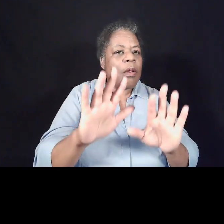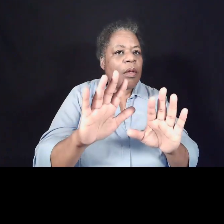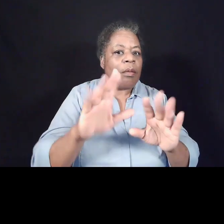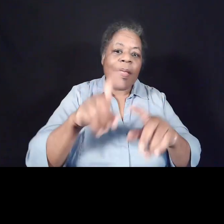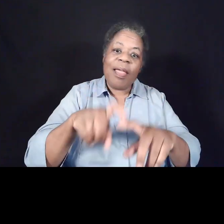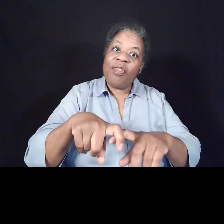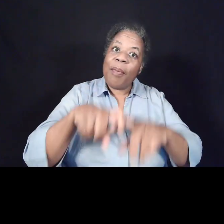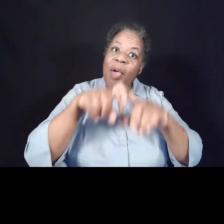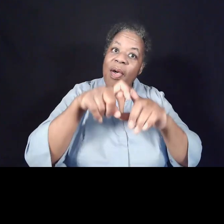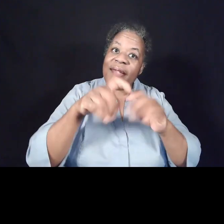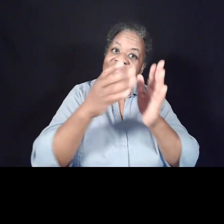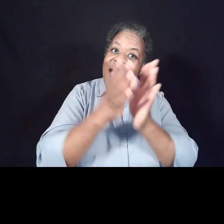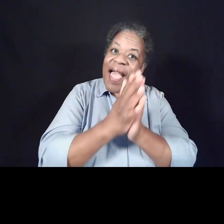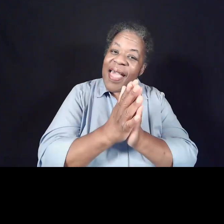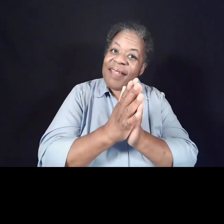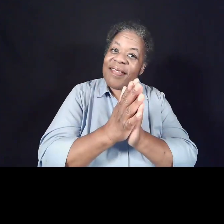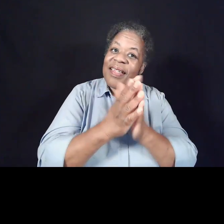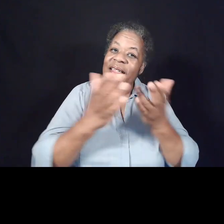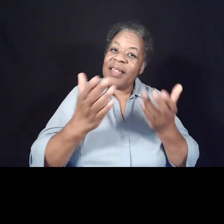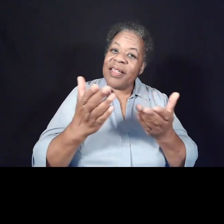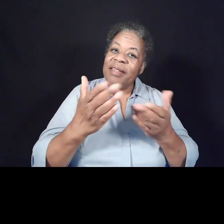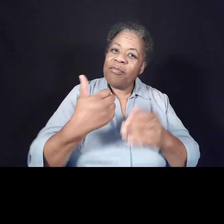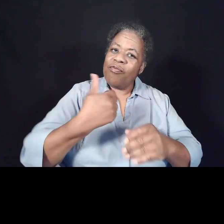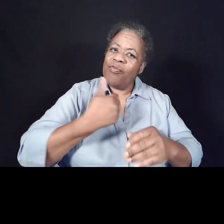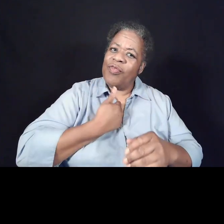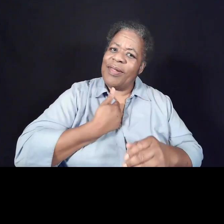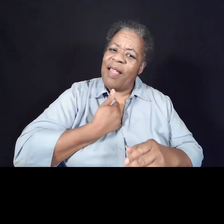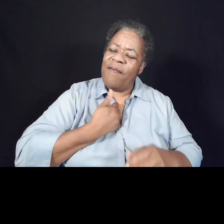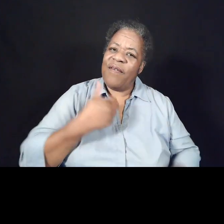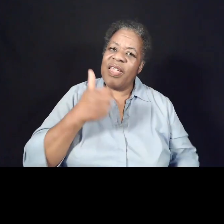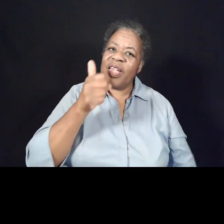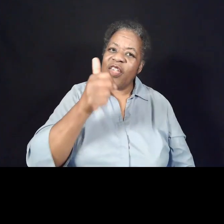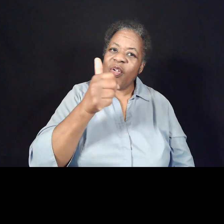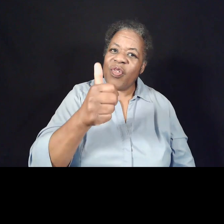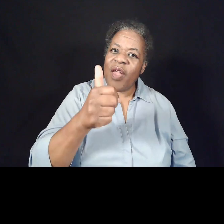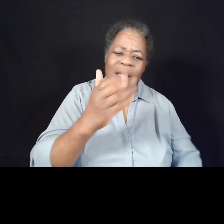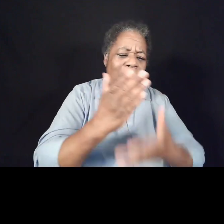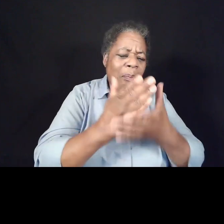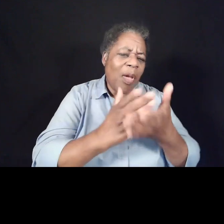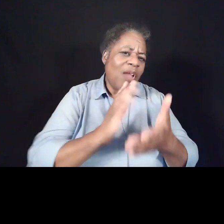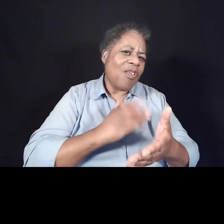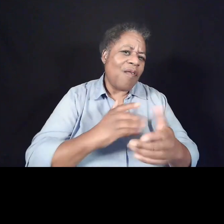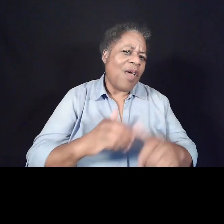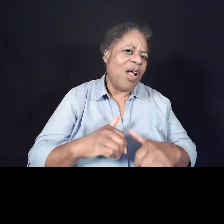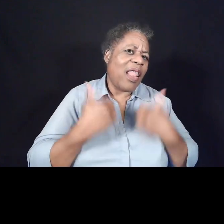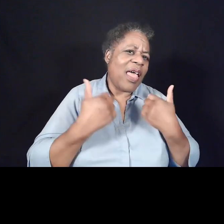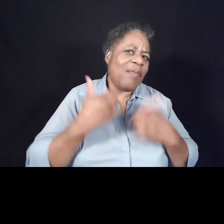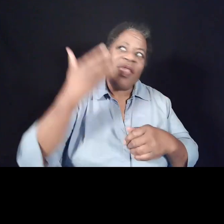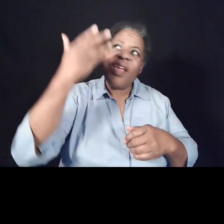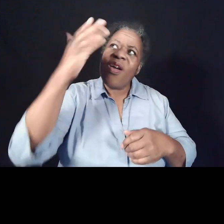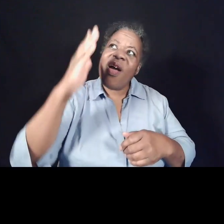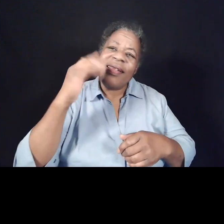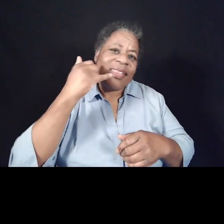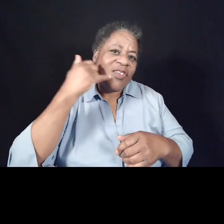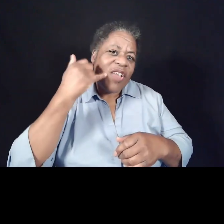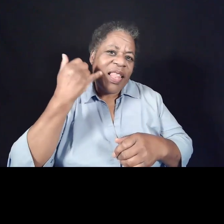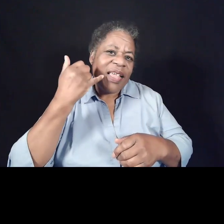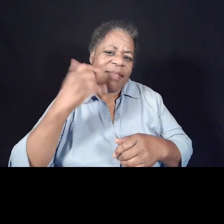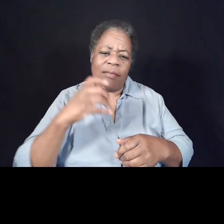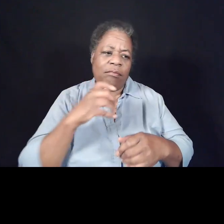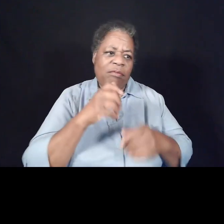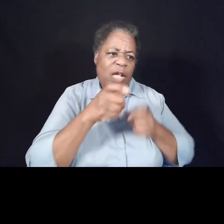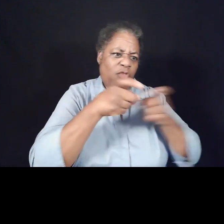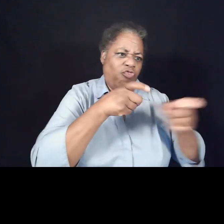and ask ourselves if there are aspects of our lives that God might be jealous of, not in a controlling